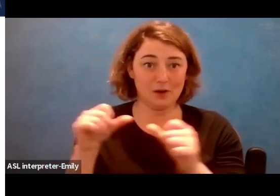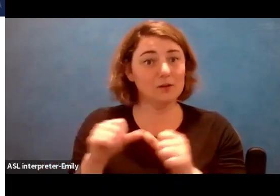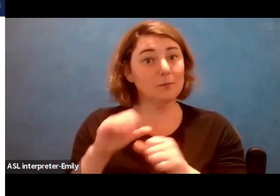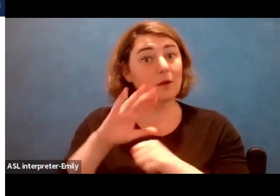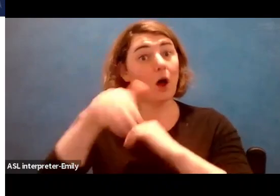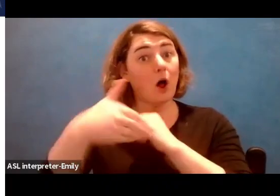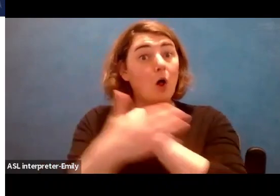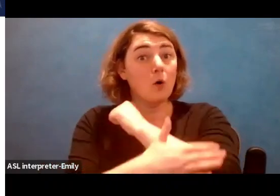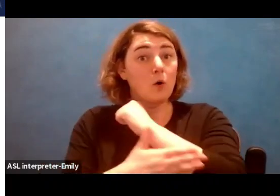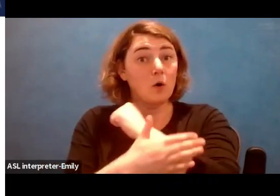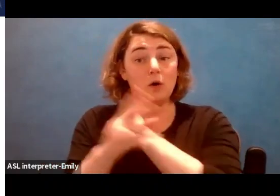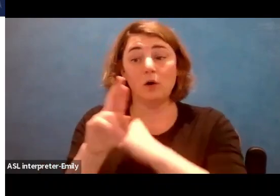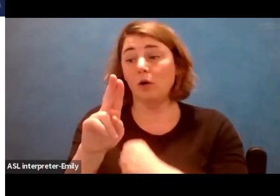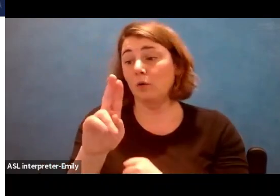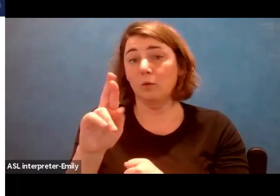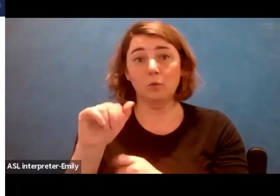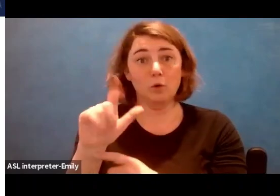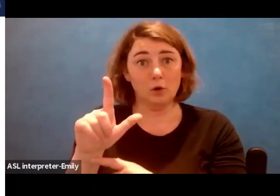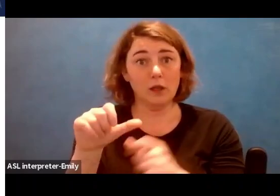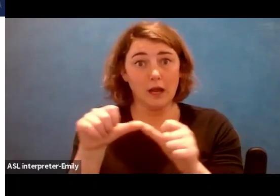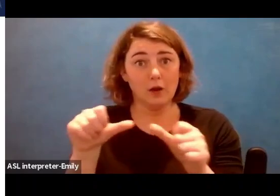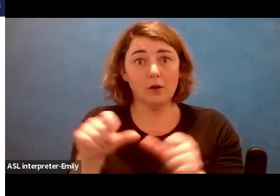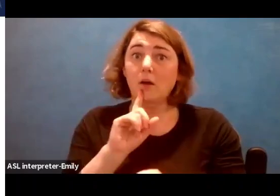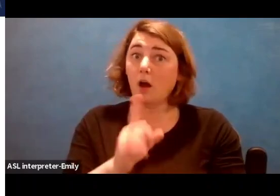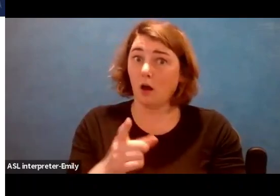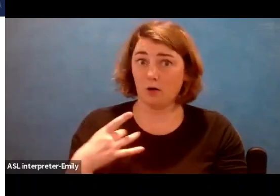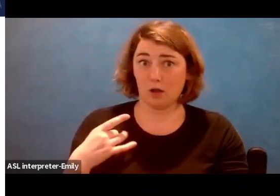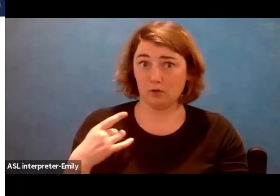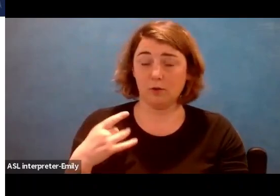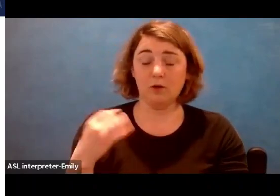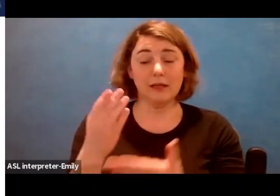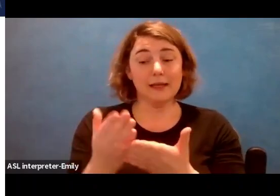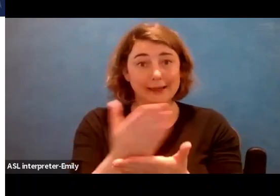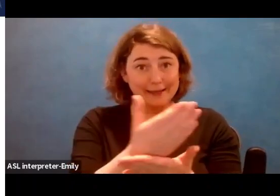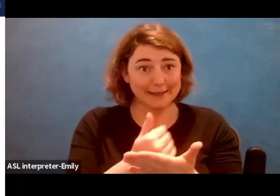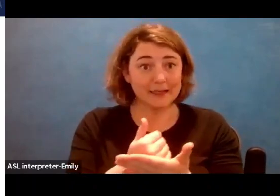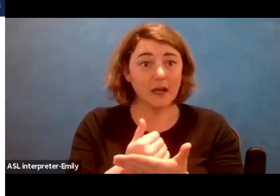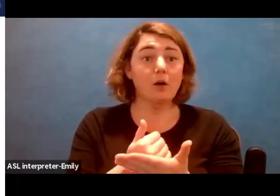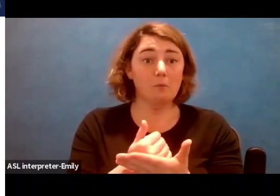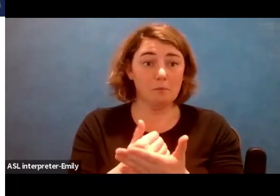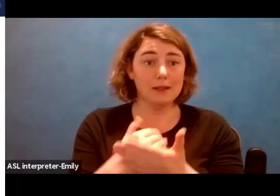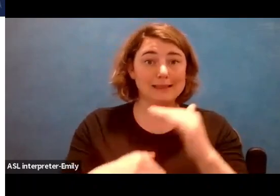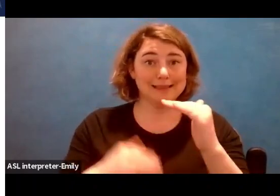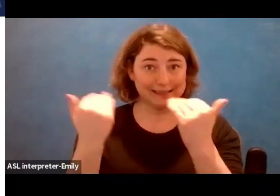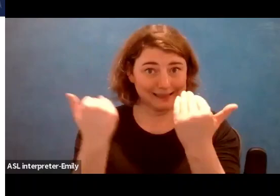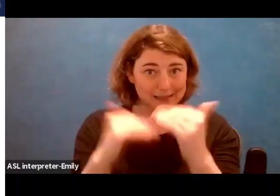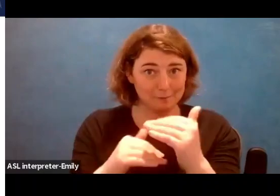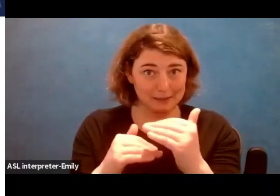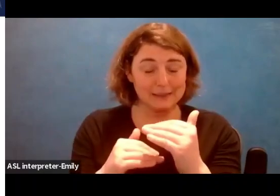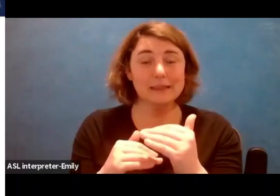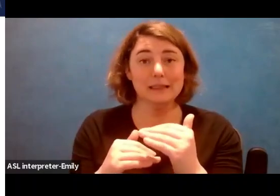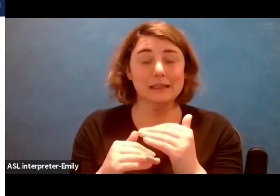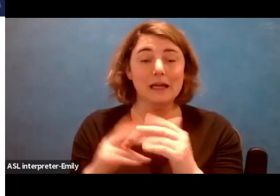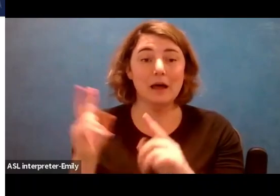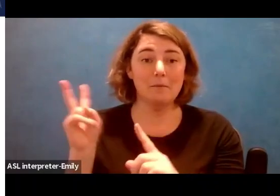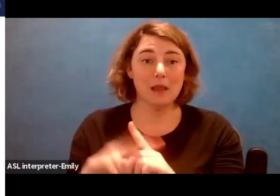rural areas are pretty much eligible. Income limits apply, and we'll get